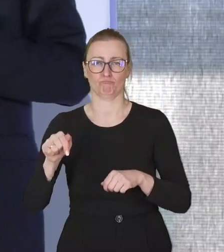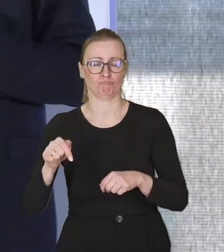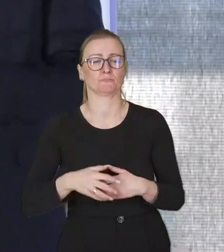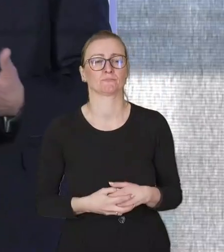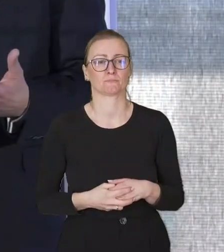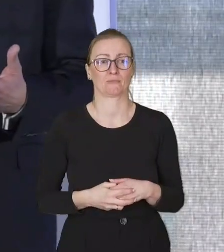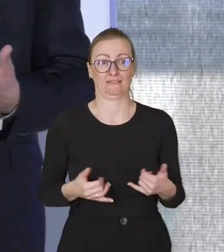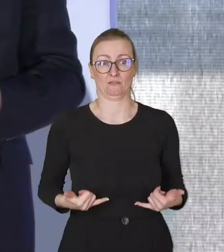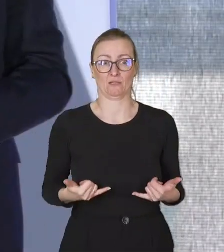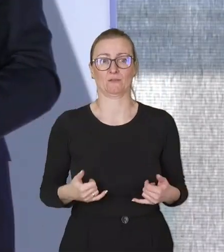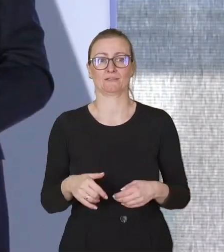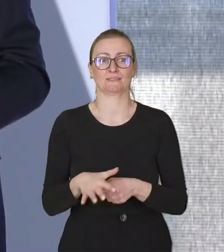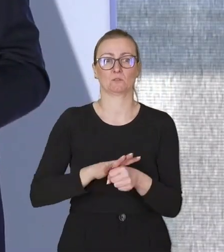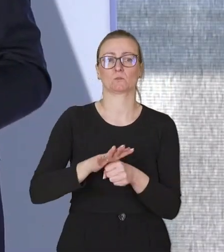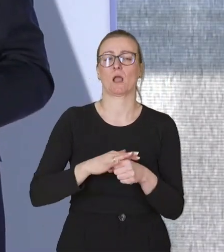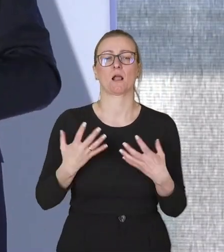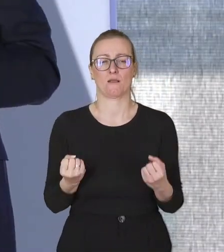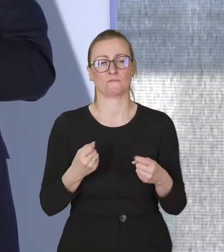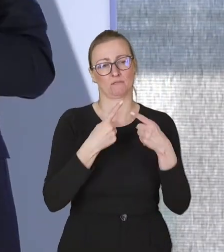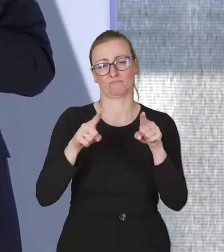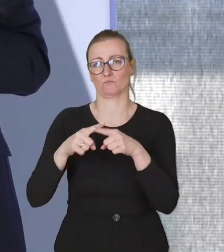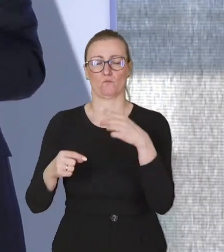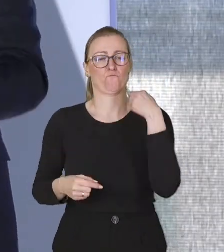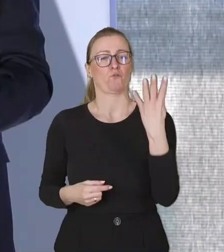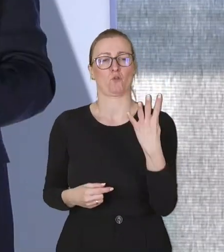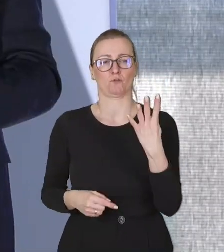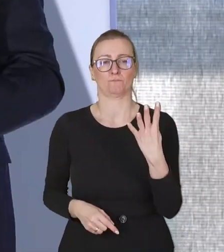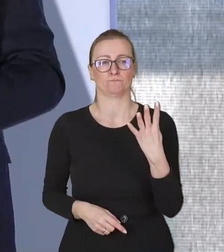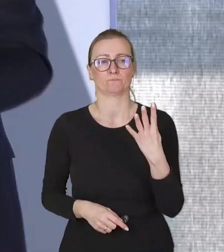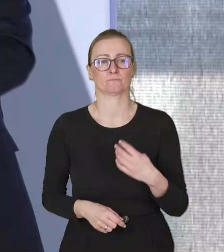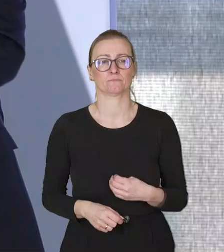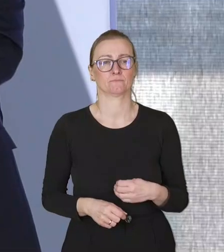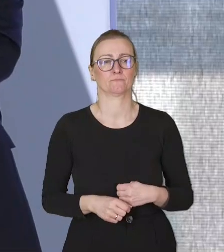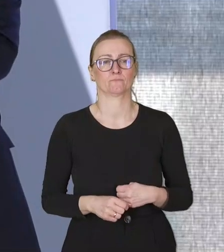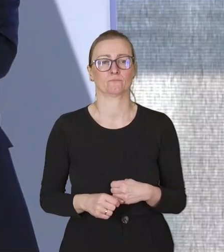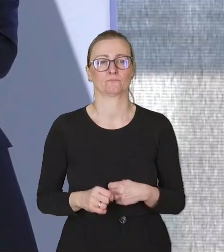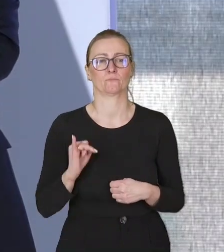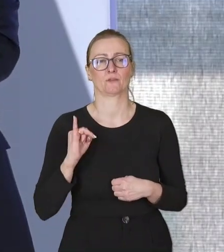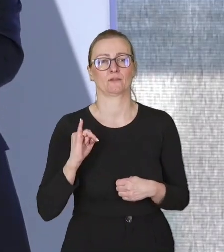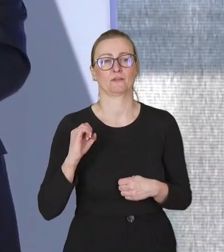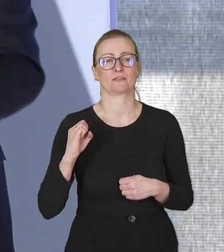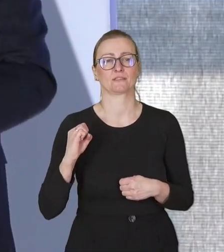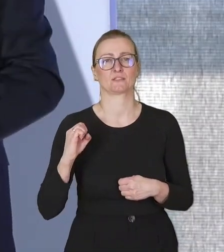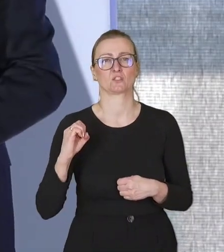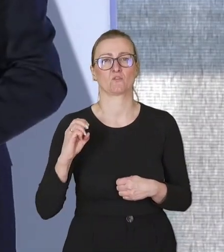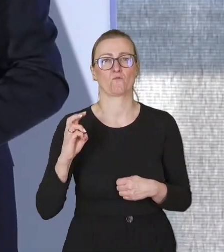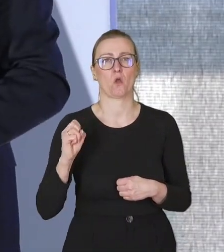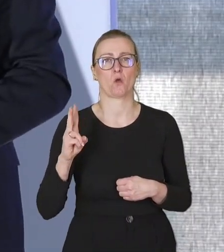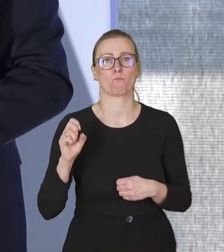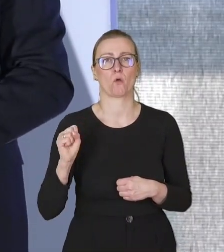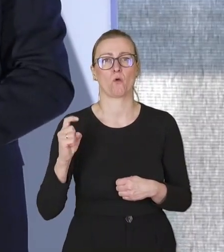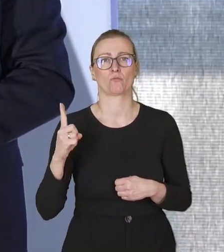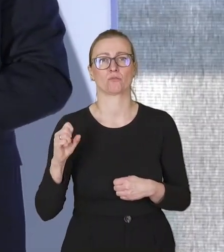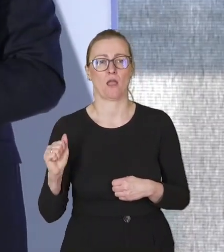are still relevant, are still enough to face all these